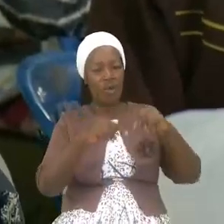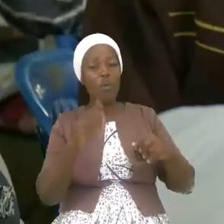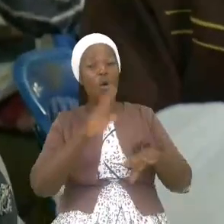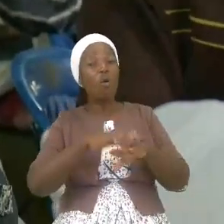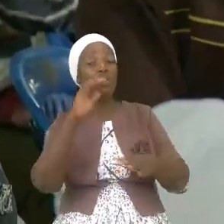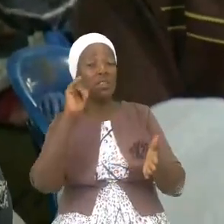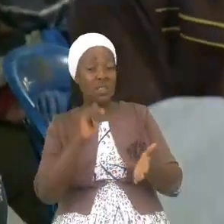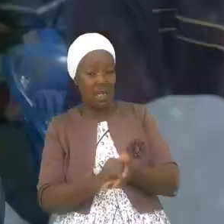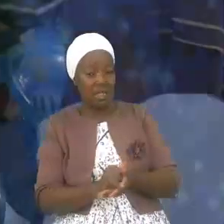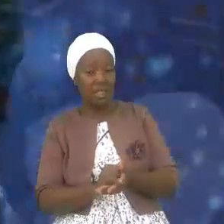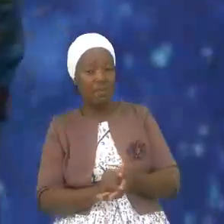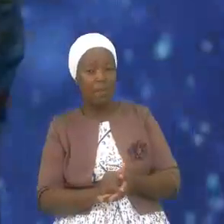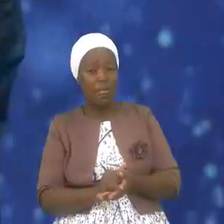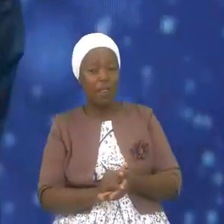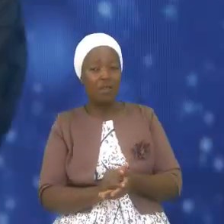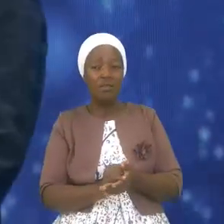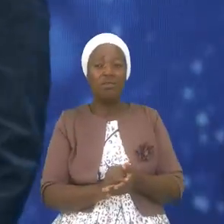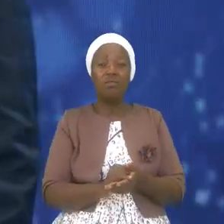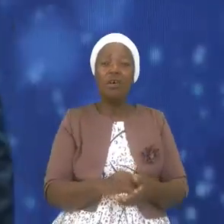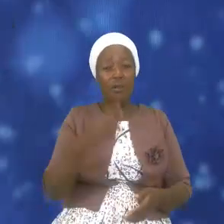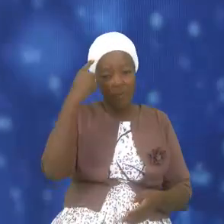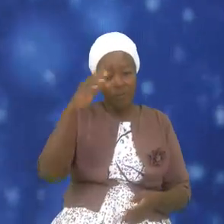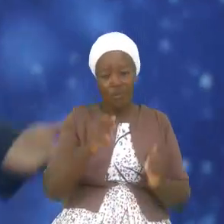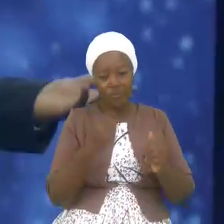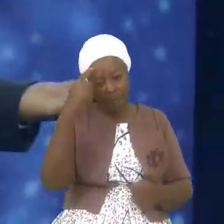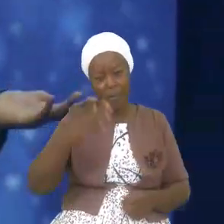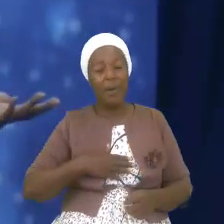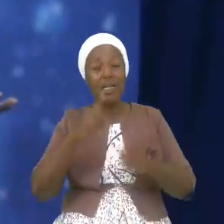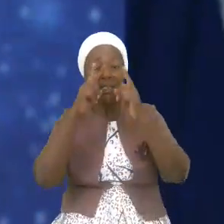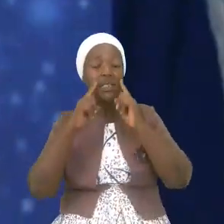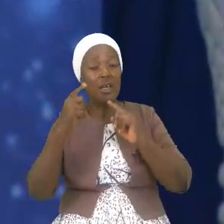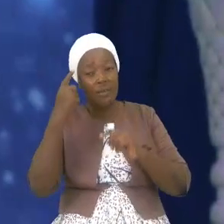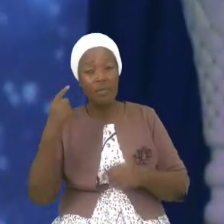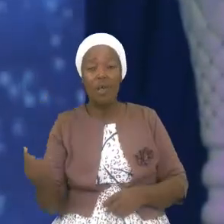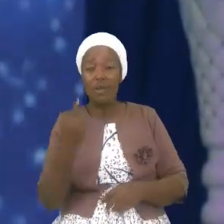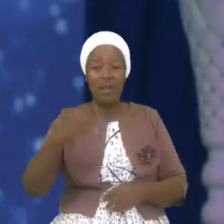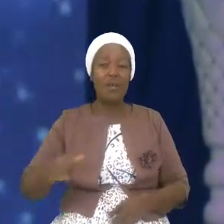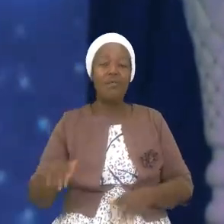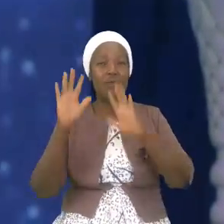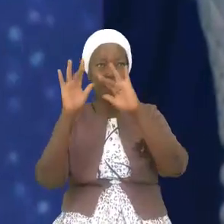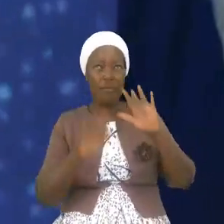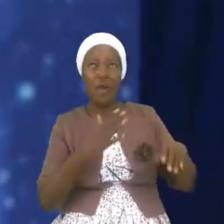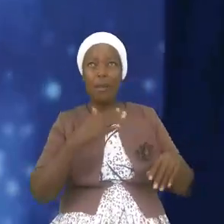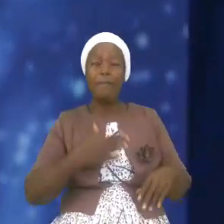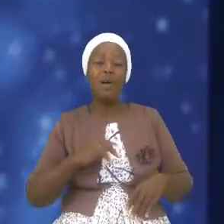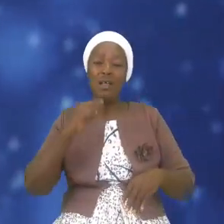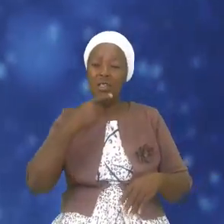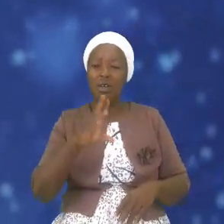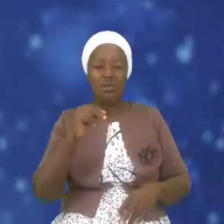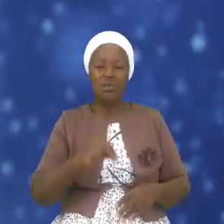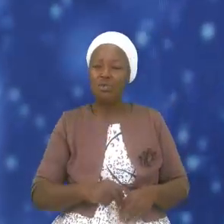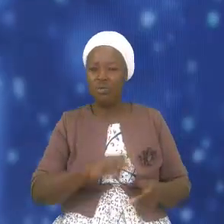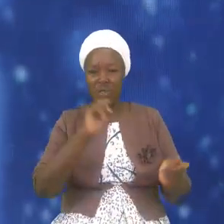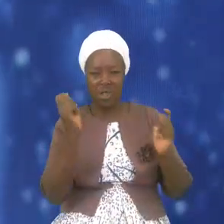flow, and my zeal no respite know. All these for sin cannot atone. Thou